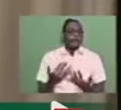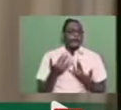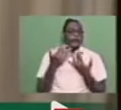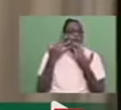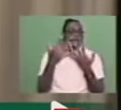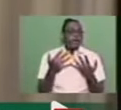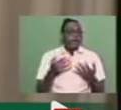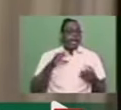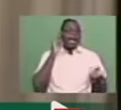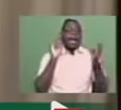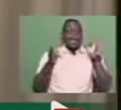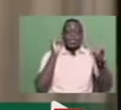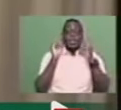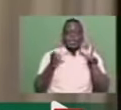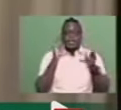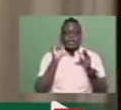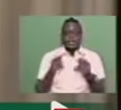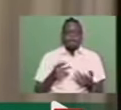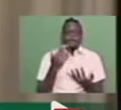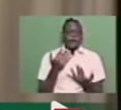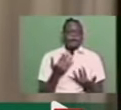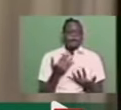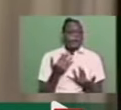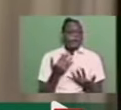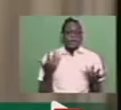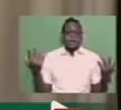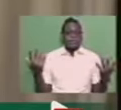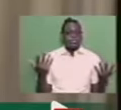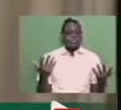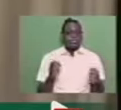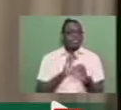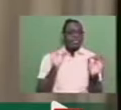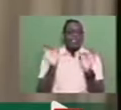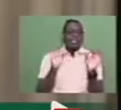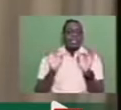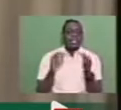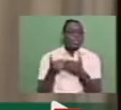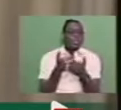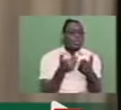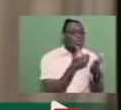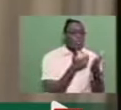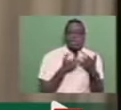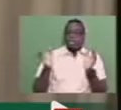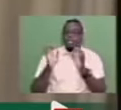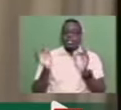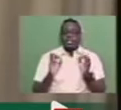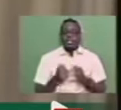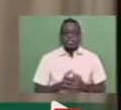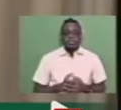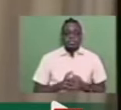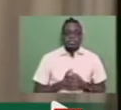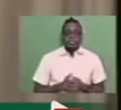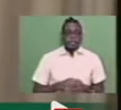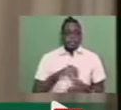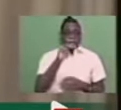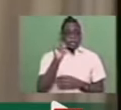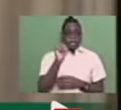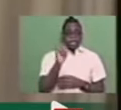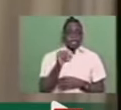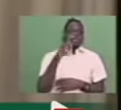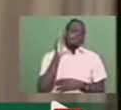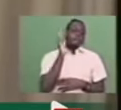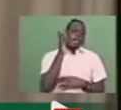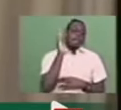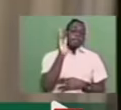last Monday began his 3-hour-long tirade at about 2:34 p.m. Remarkably,